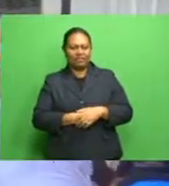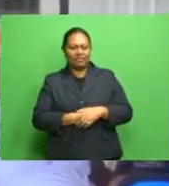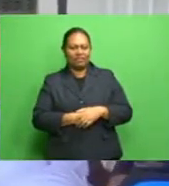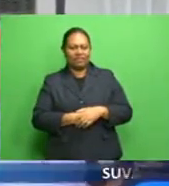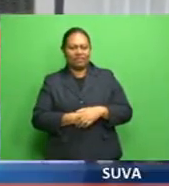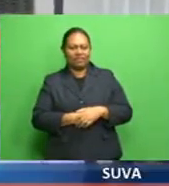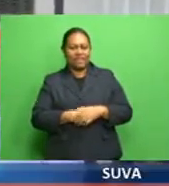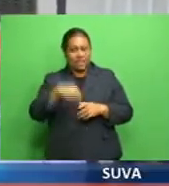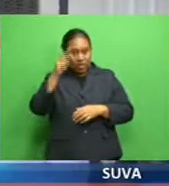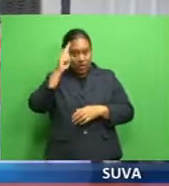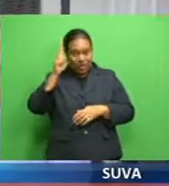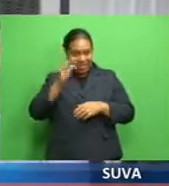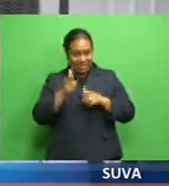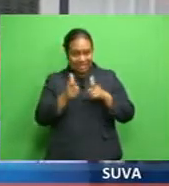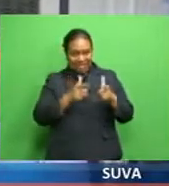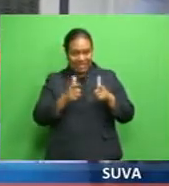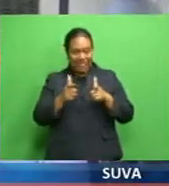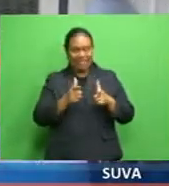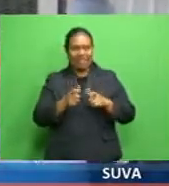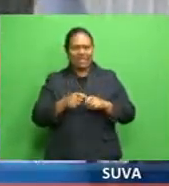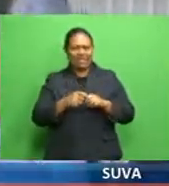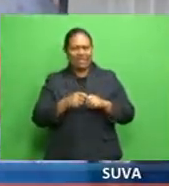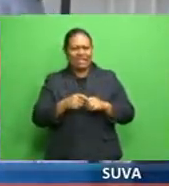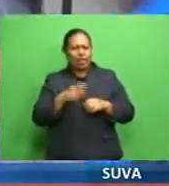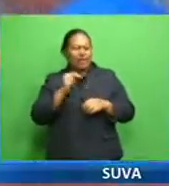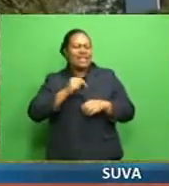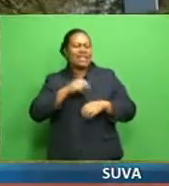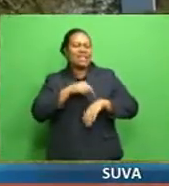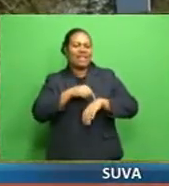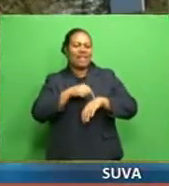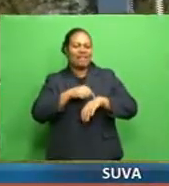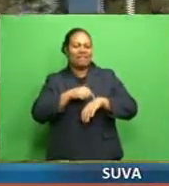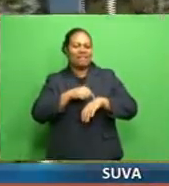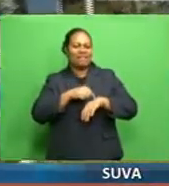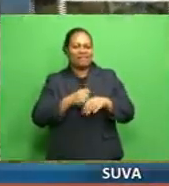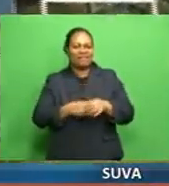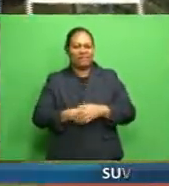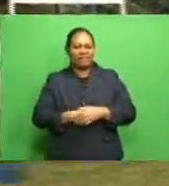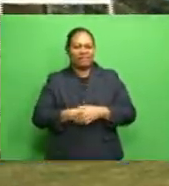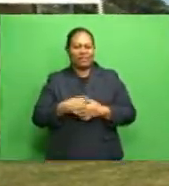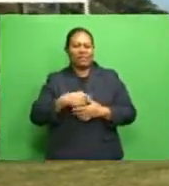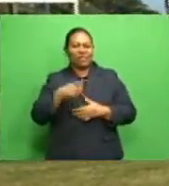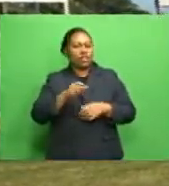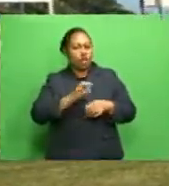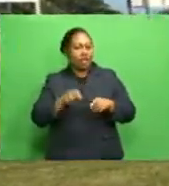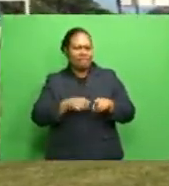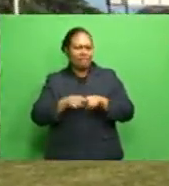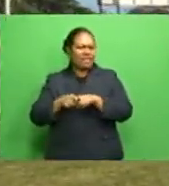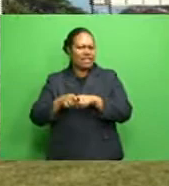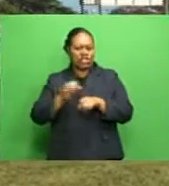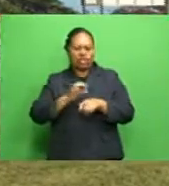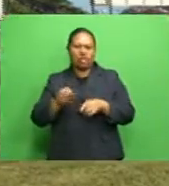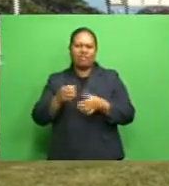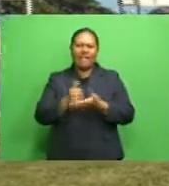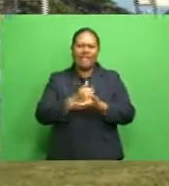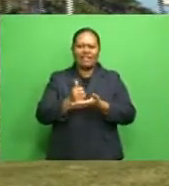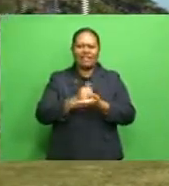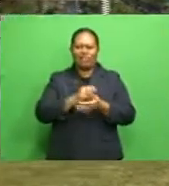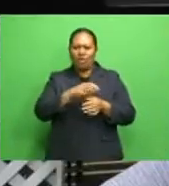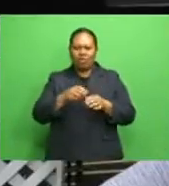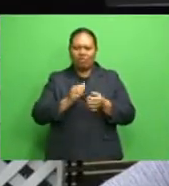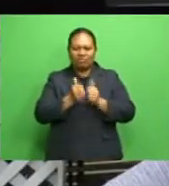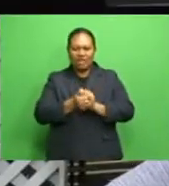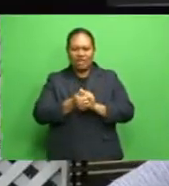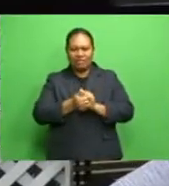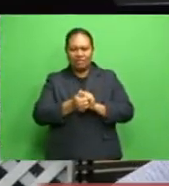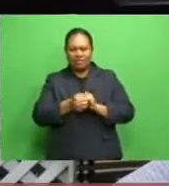Our national 7 stars may be in need of some much-needed game time, but that doesn't mean they should be in action from round 1 of the Skipper Cup.